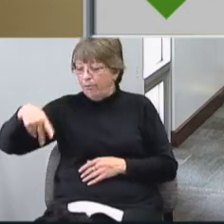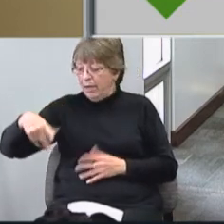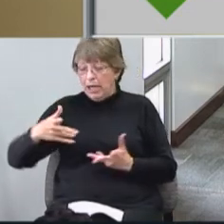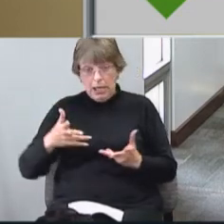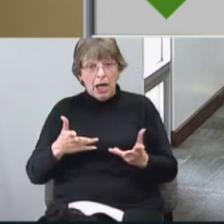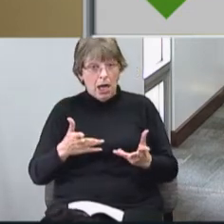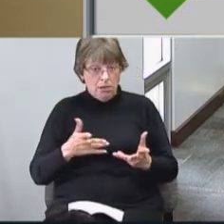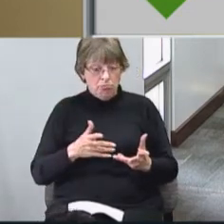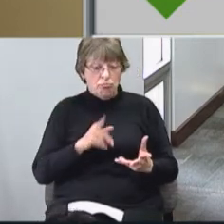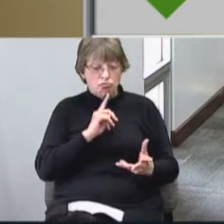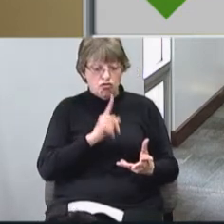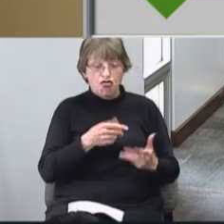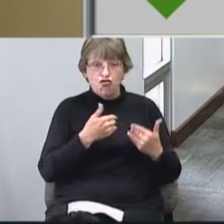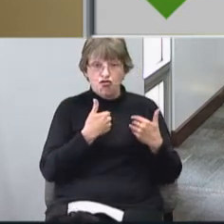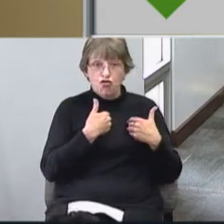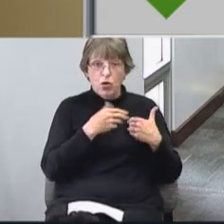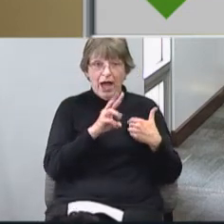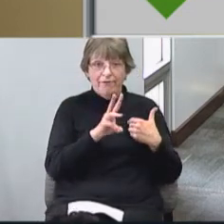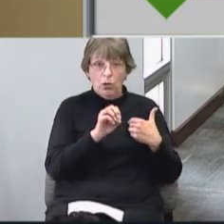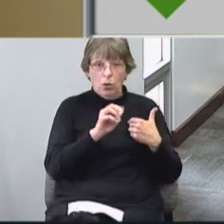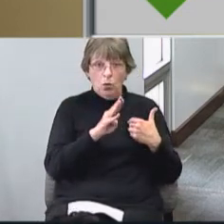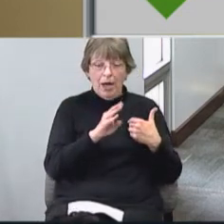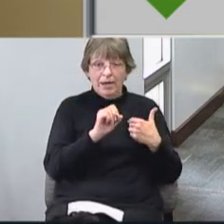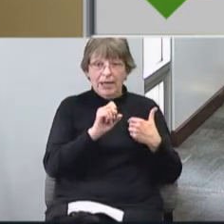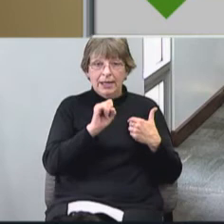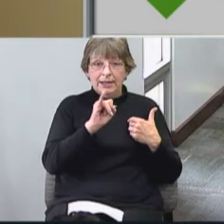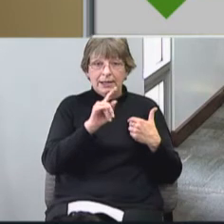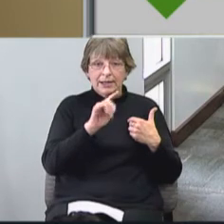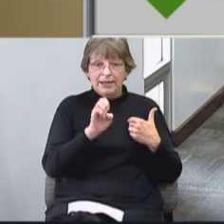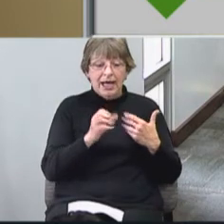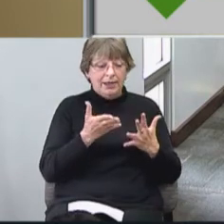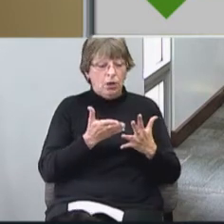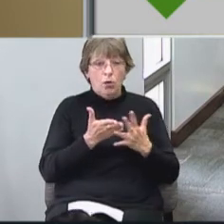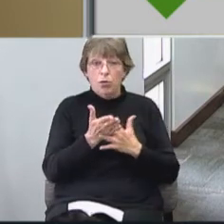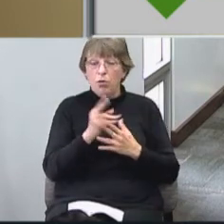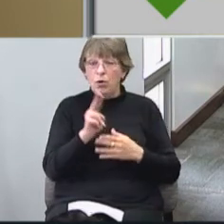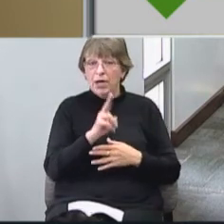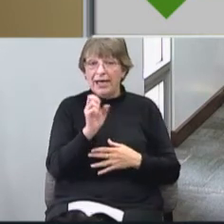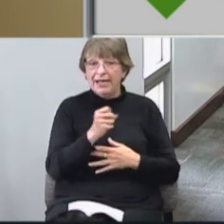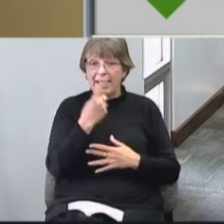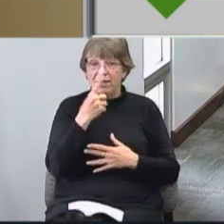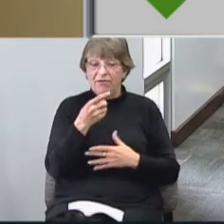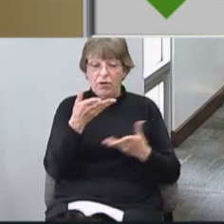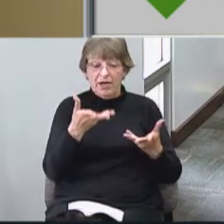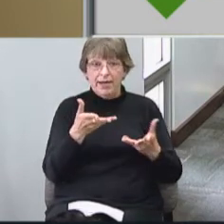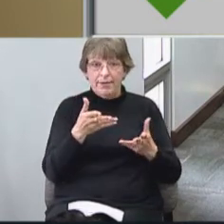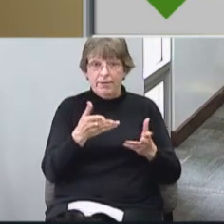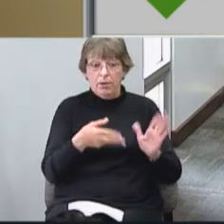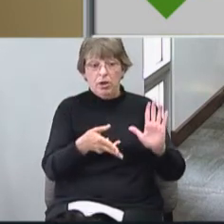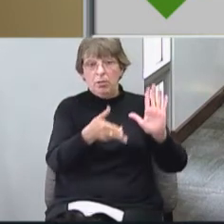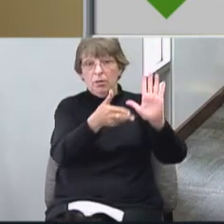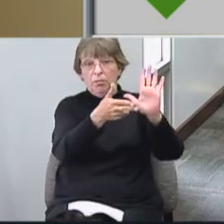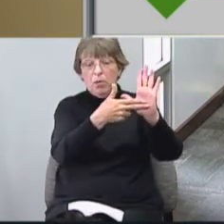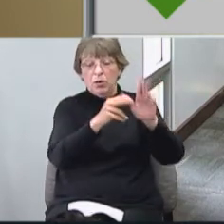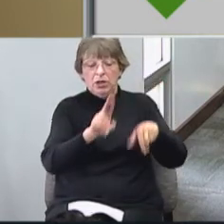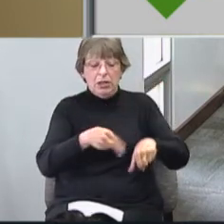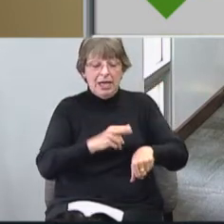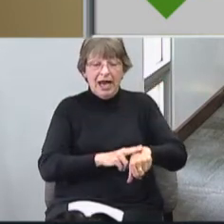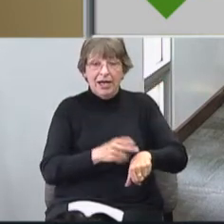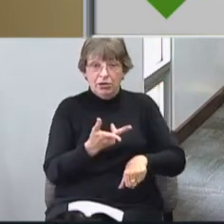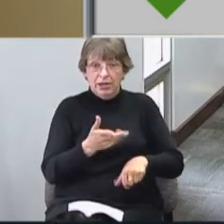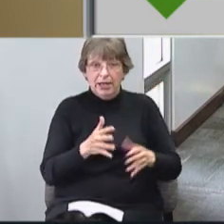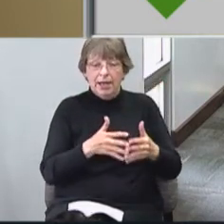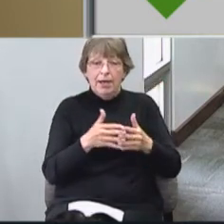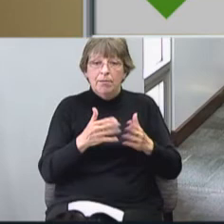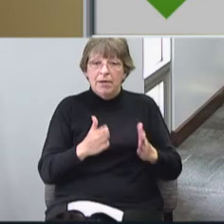websites throughout the posts throughout the United States where these could be posted nationally. Americans